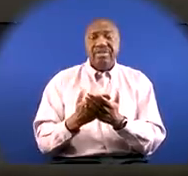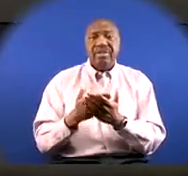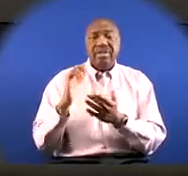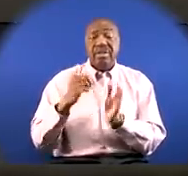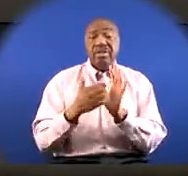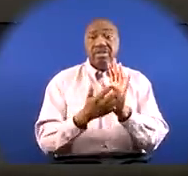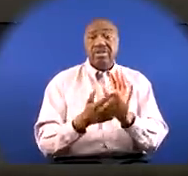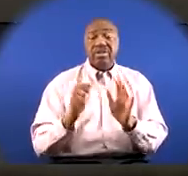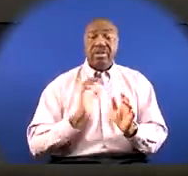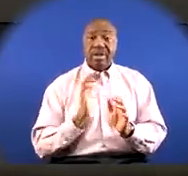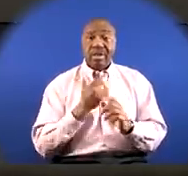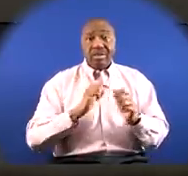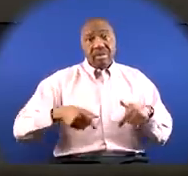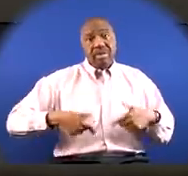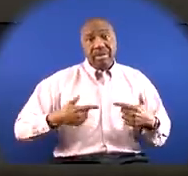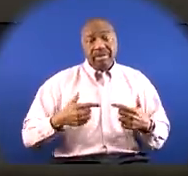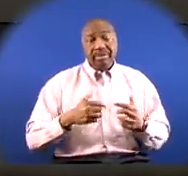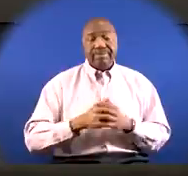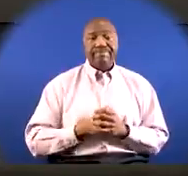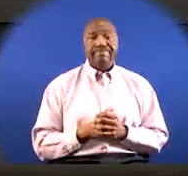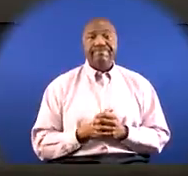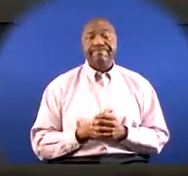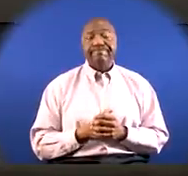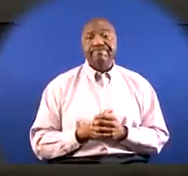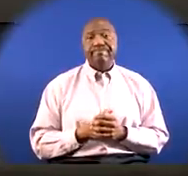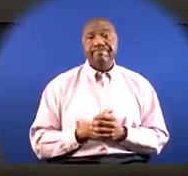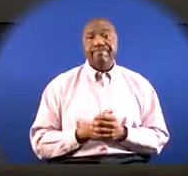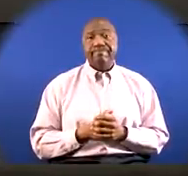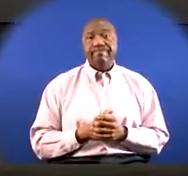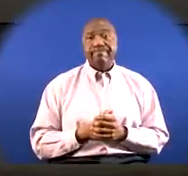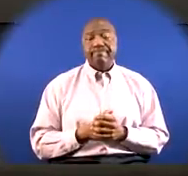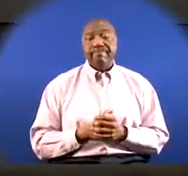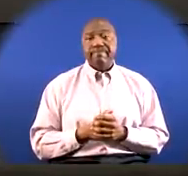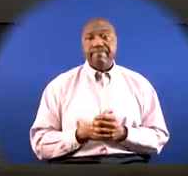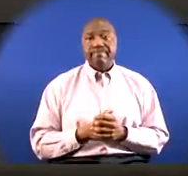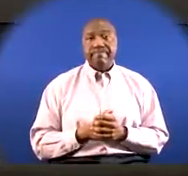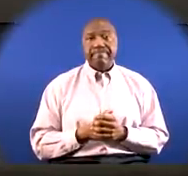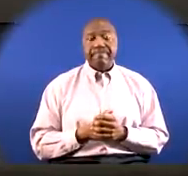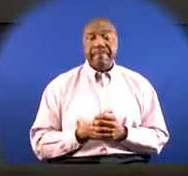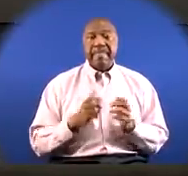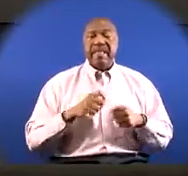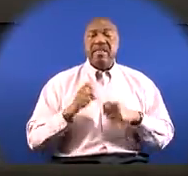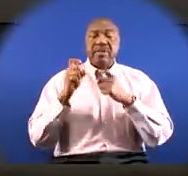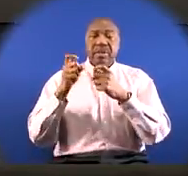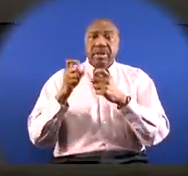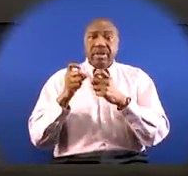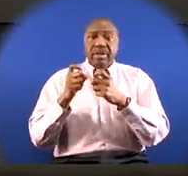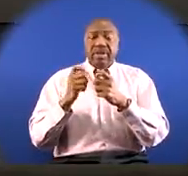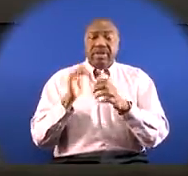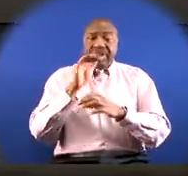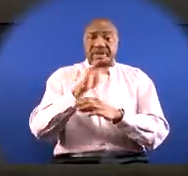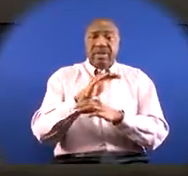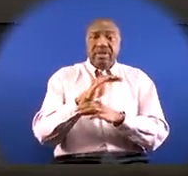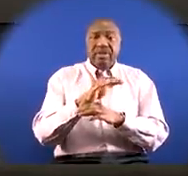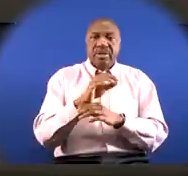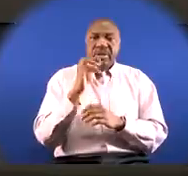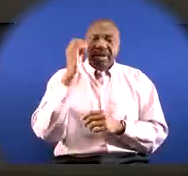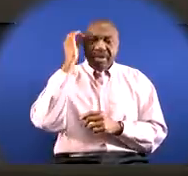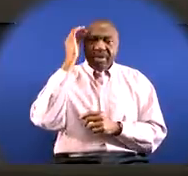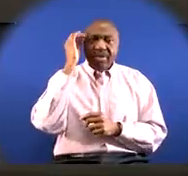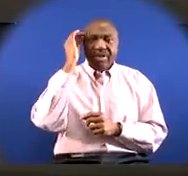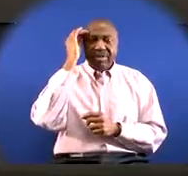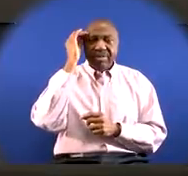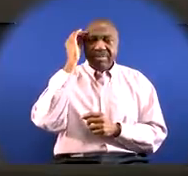displayed in each one of our lives. As we give this afternoon, we ask that you will think very carefully